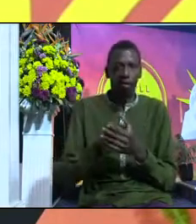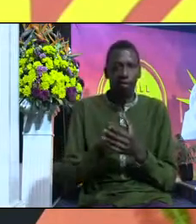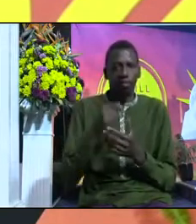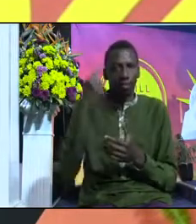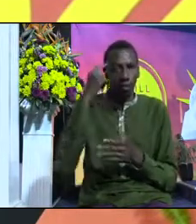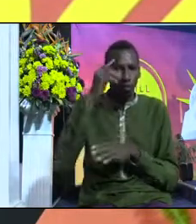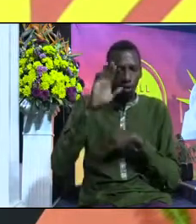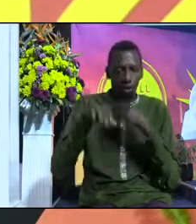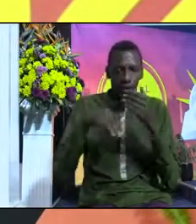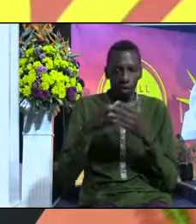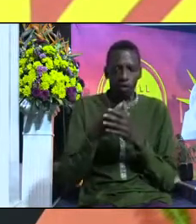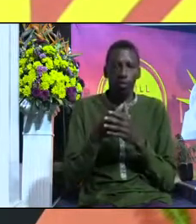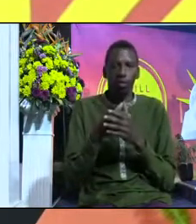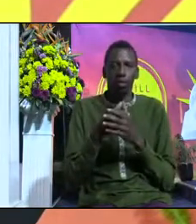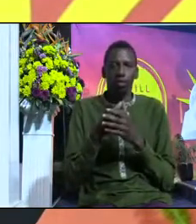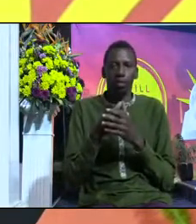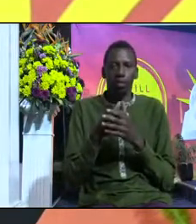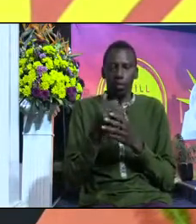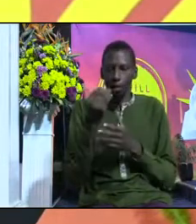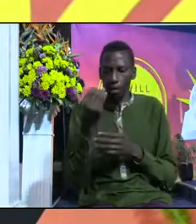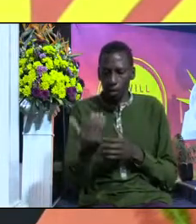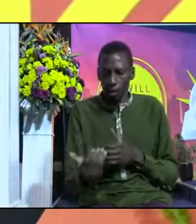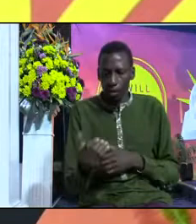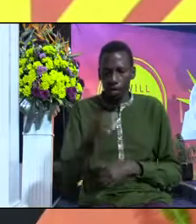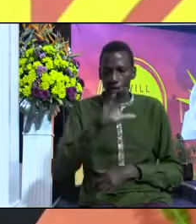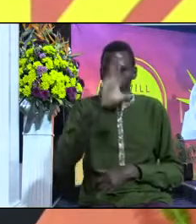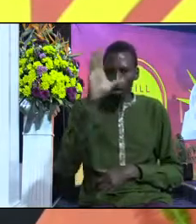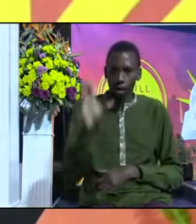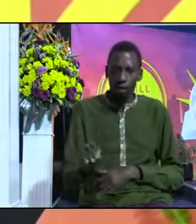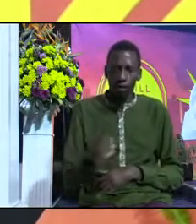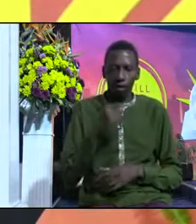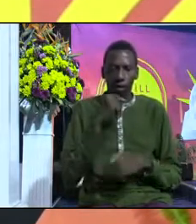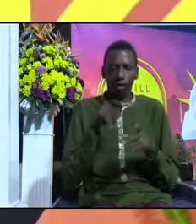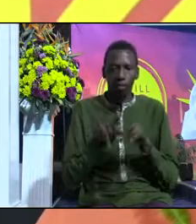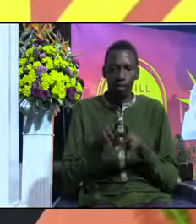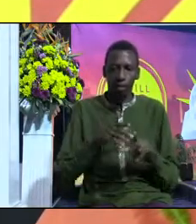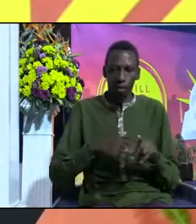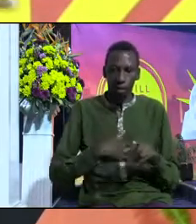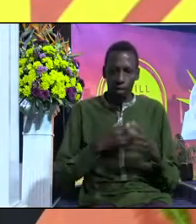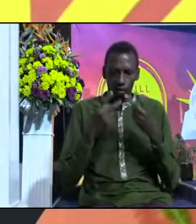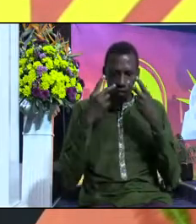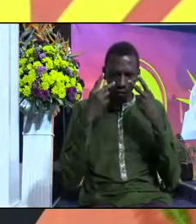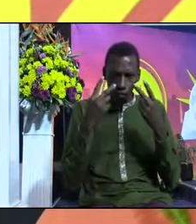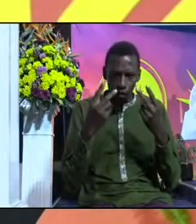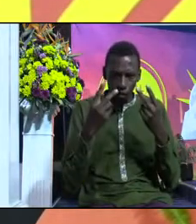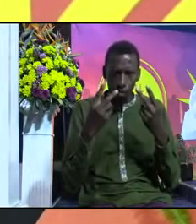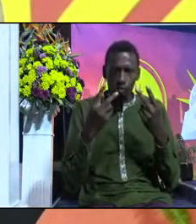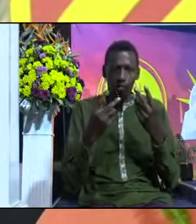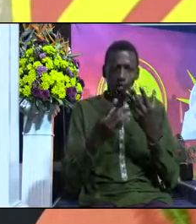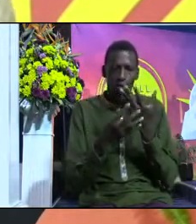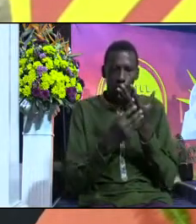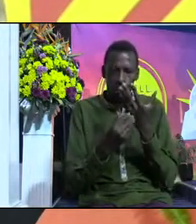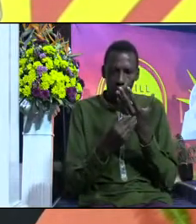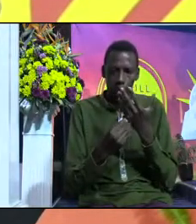for all my young African brothers to see, embrace, and emulate. Are you listening to me